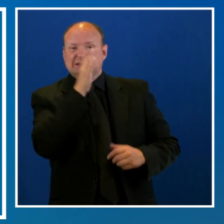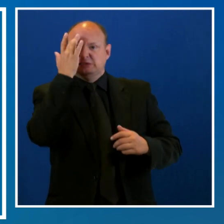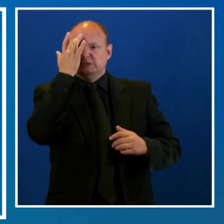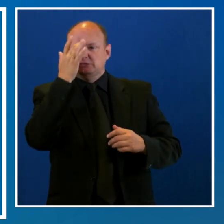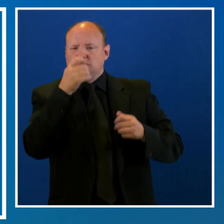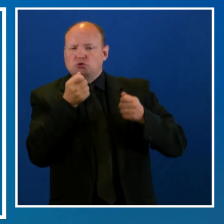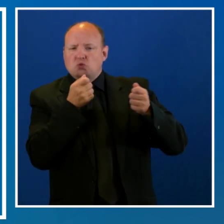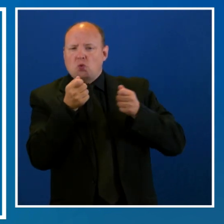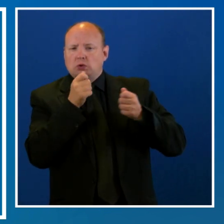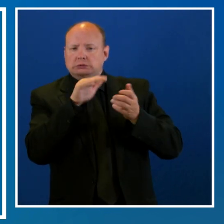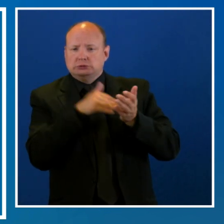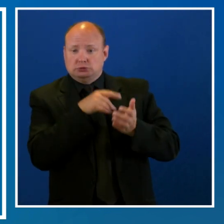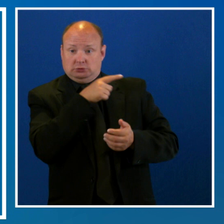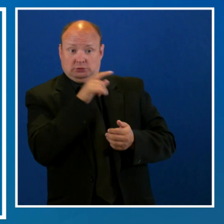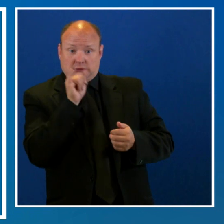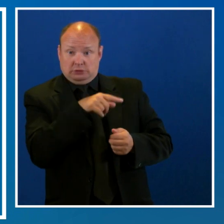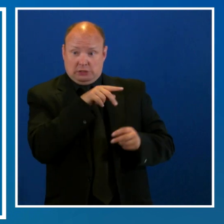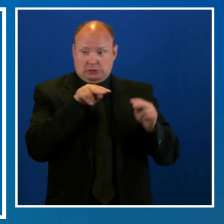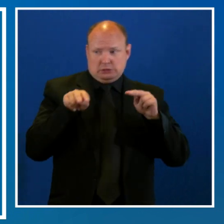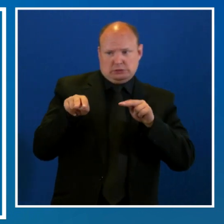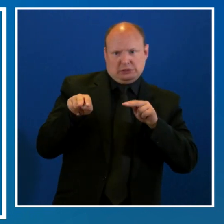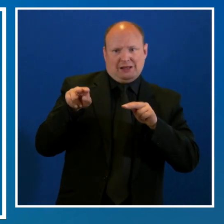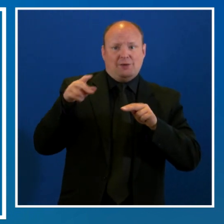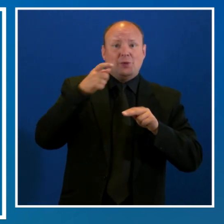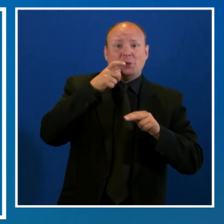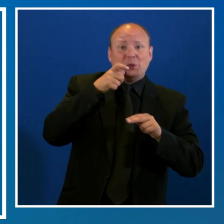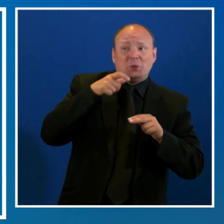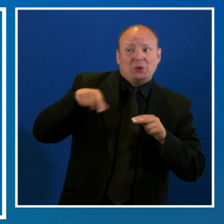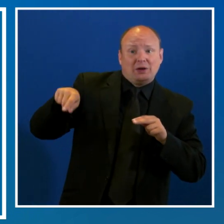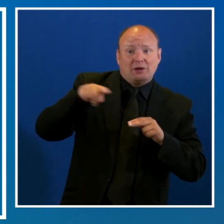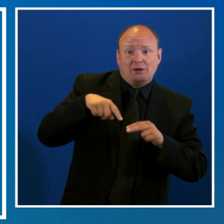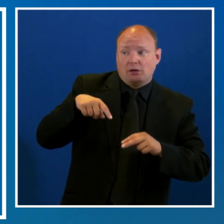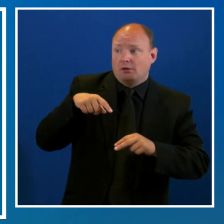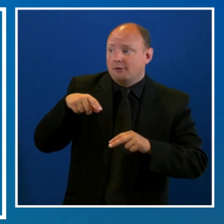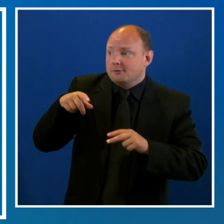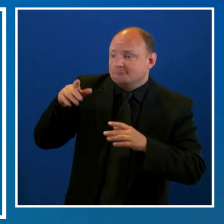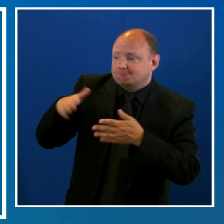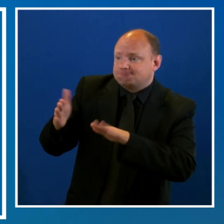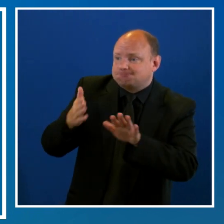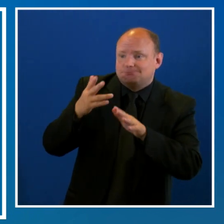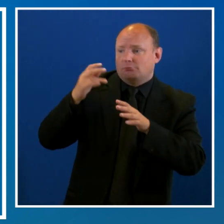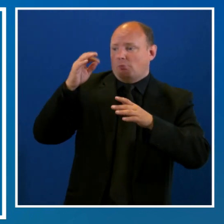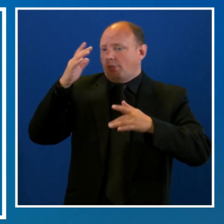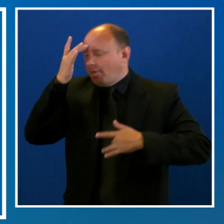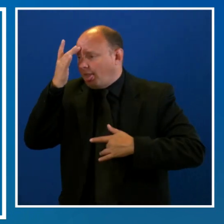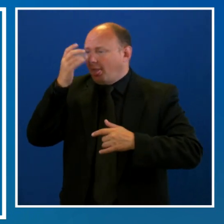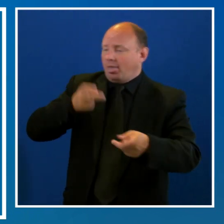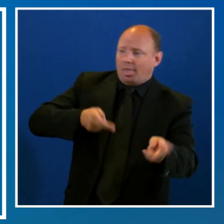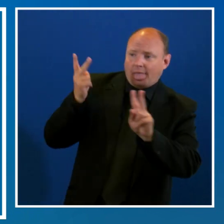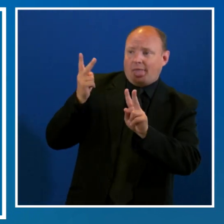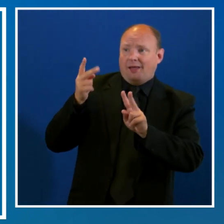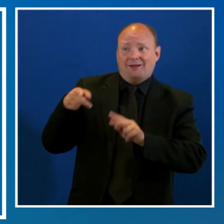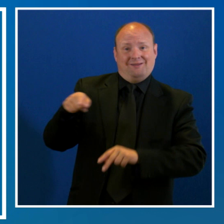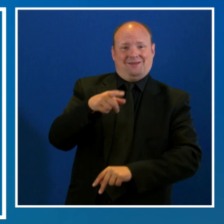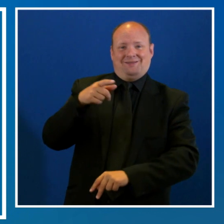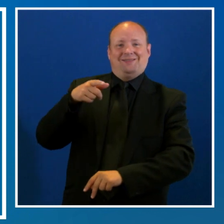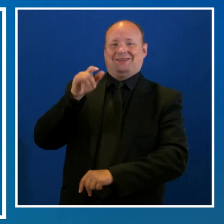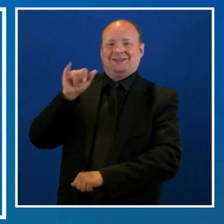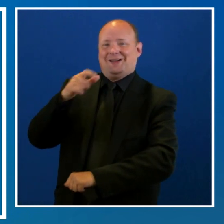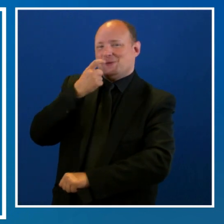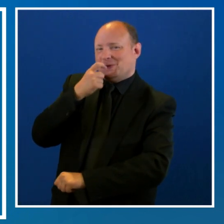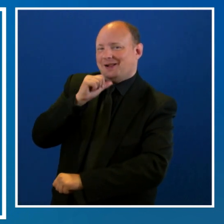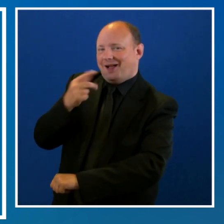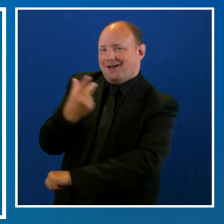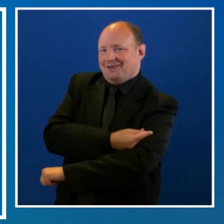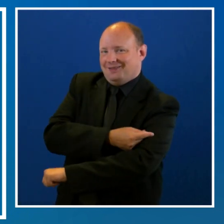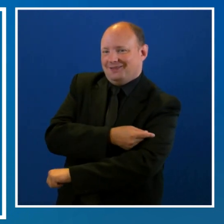COVID-19 deaths are among unvaccinated people. So if you haven't yet gotten your vaccine, now